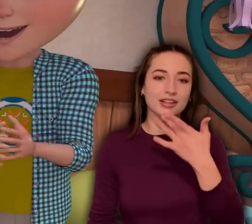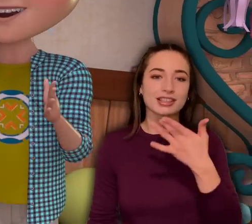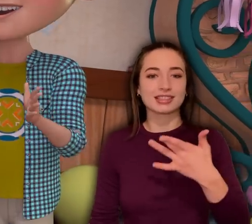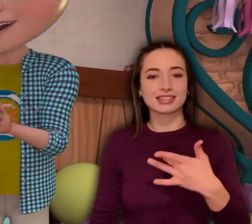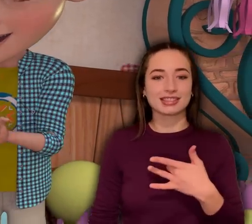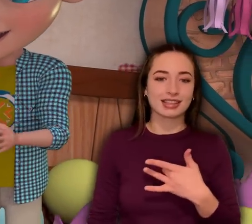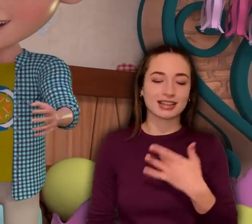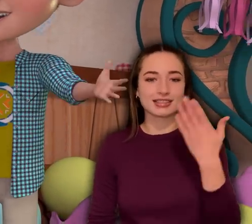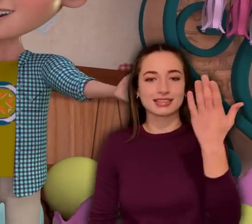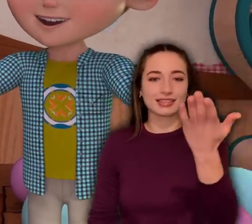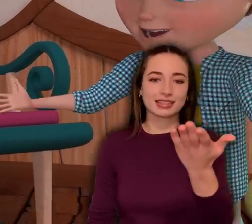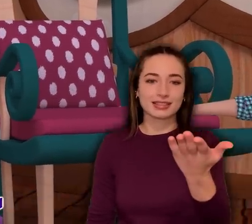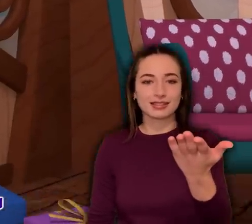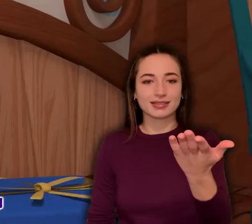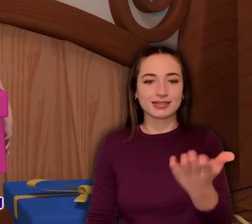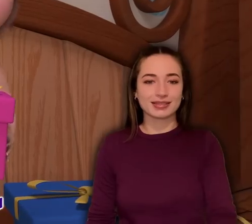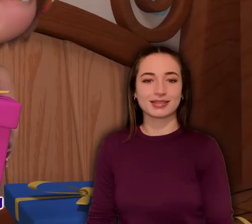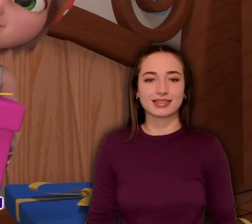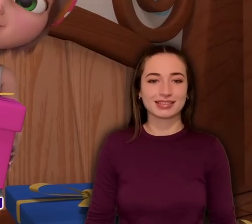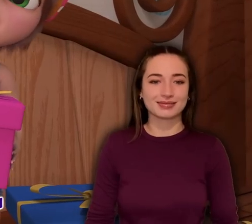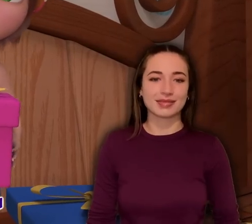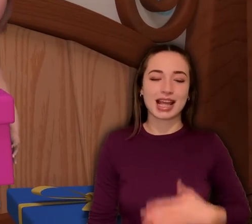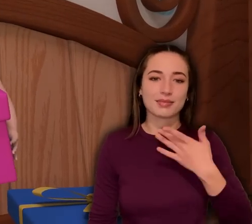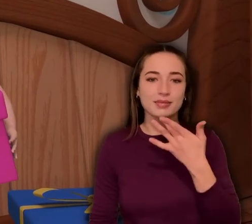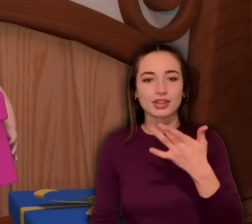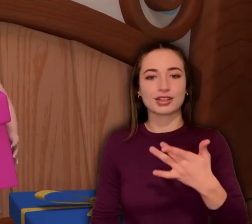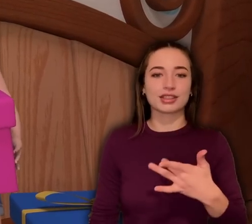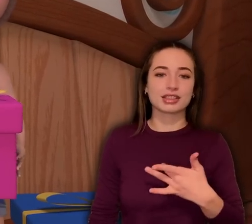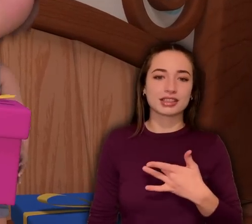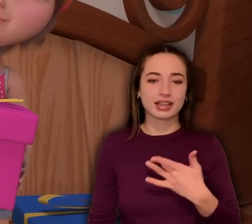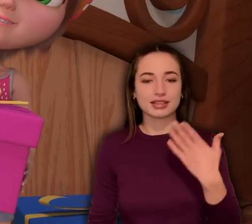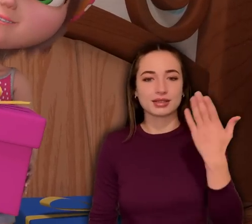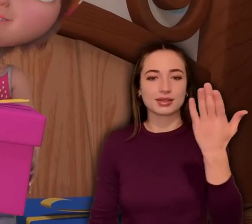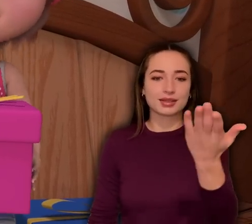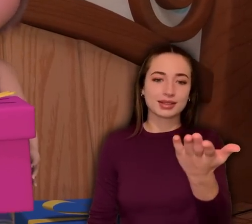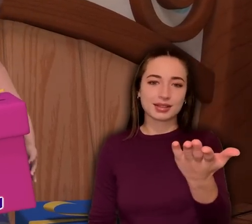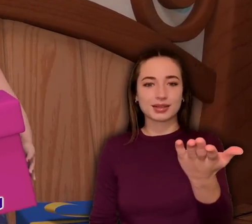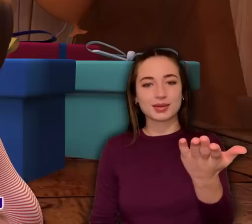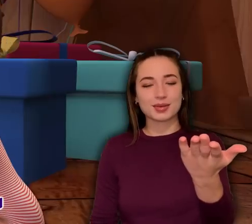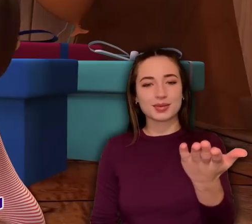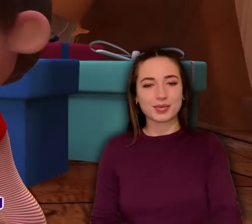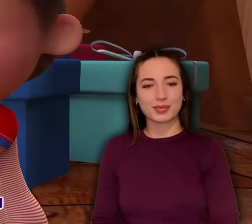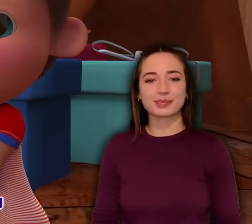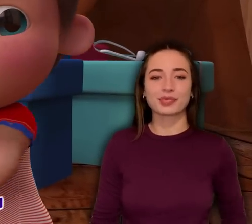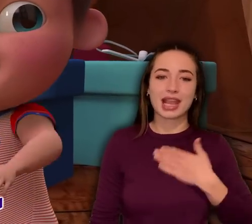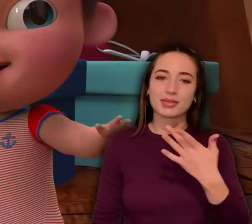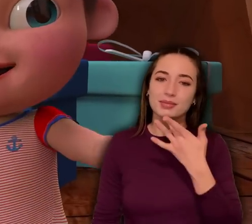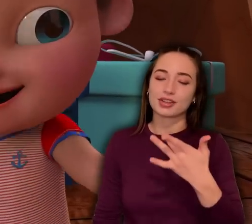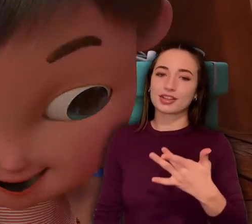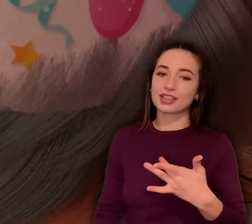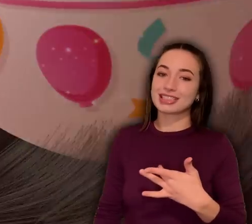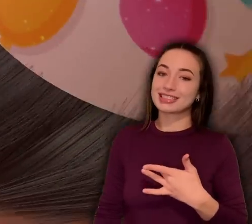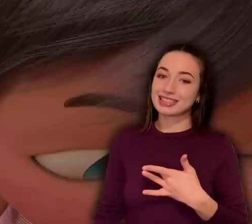happy birthday to you happy birthday to you